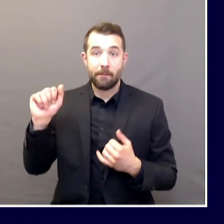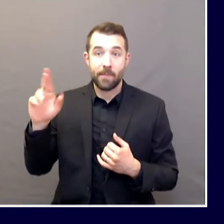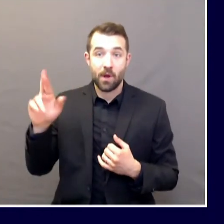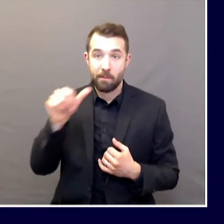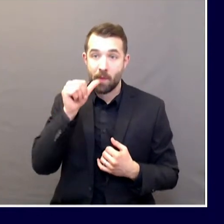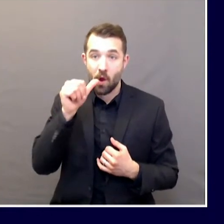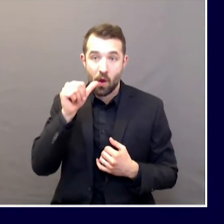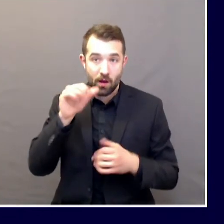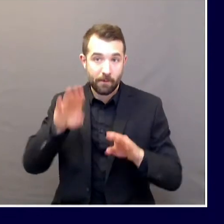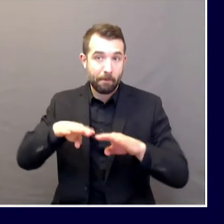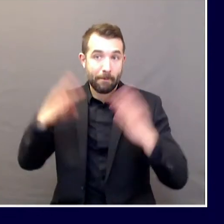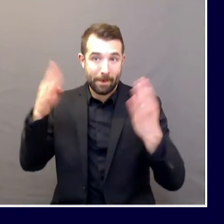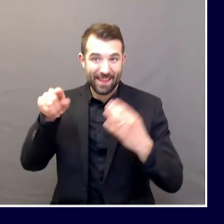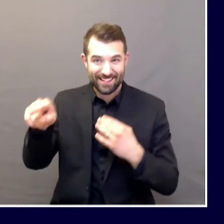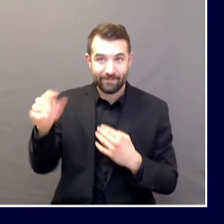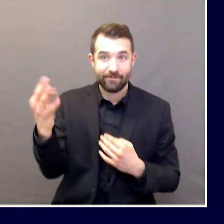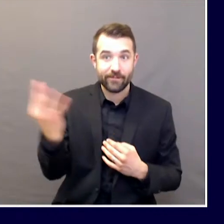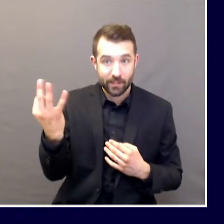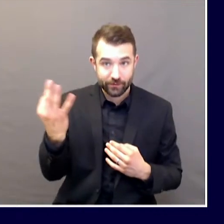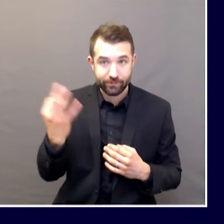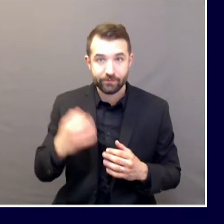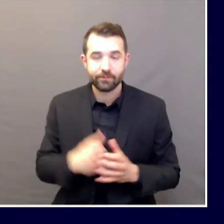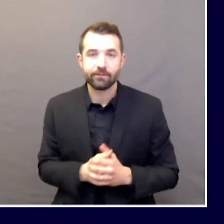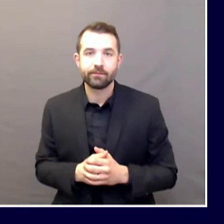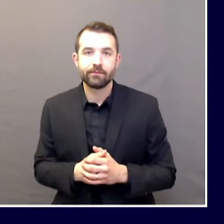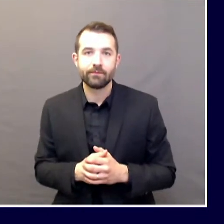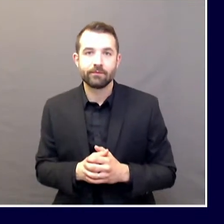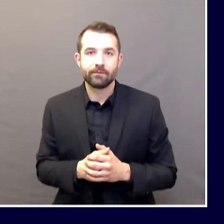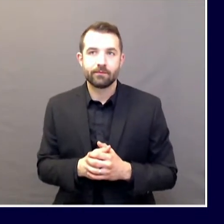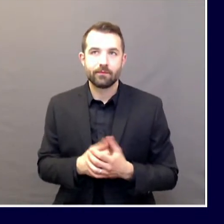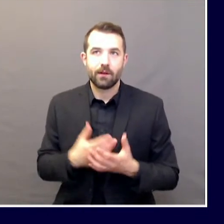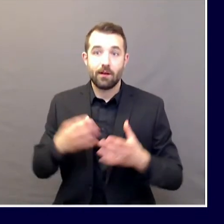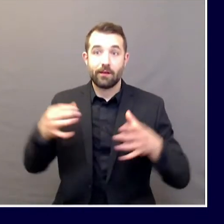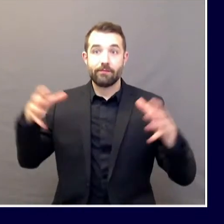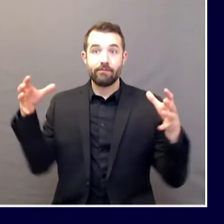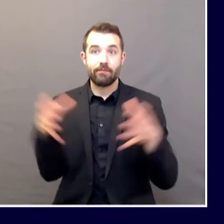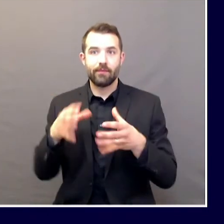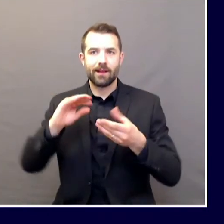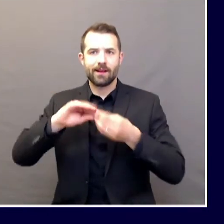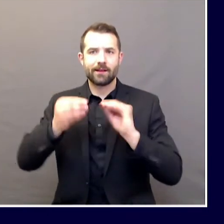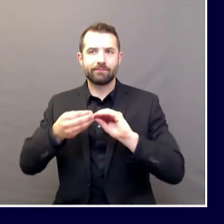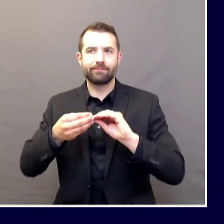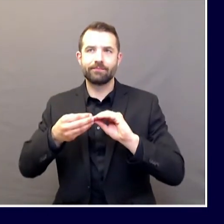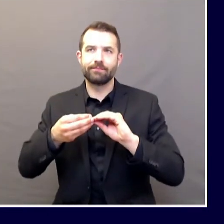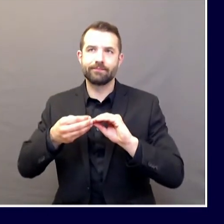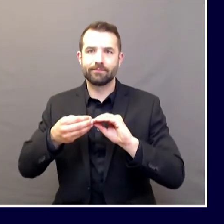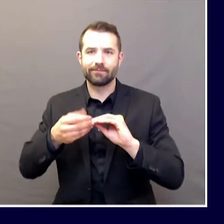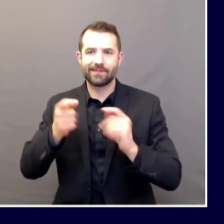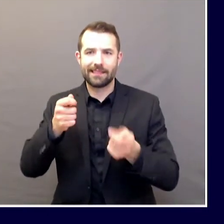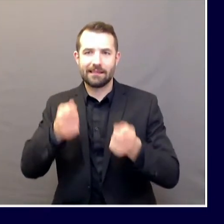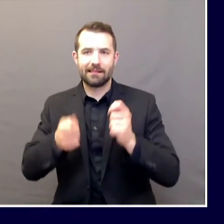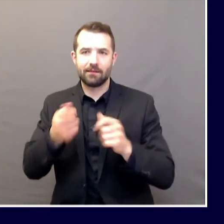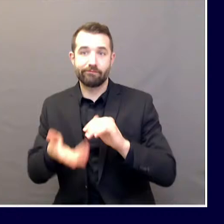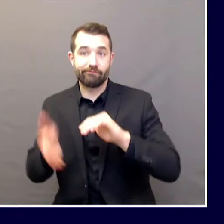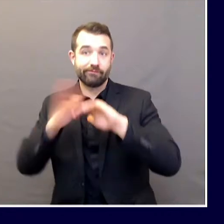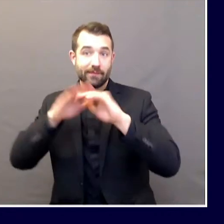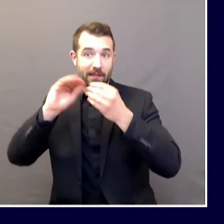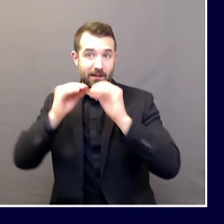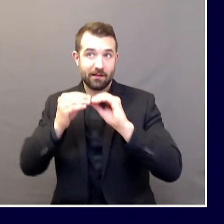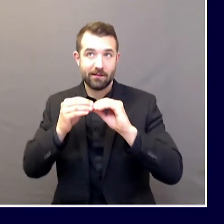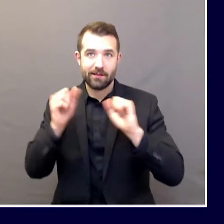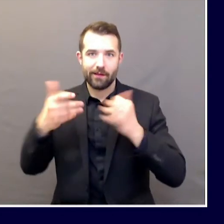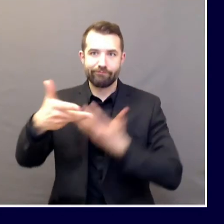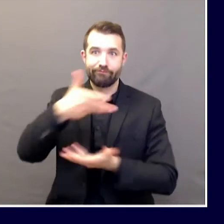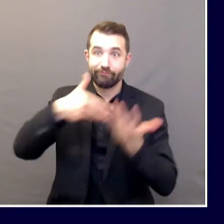was just wondering, with the numbers of new and daily infections kind of plateauing or maybe even increasing